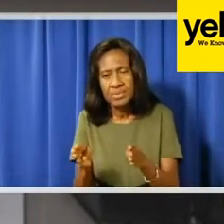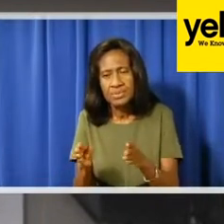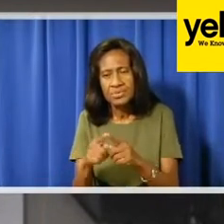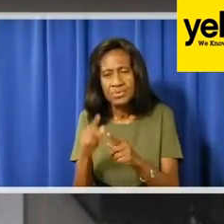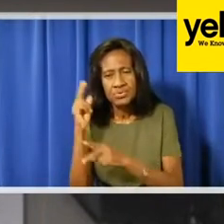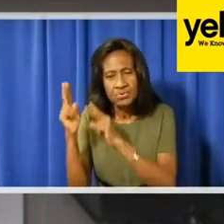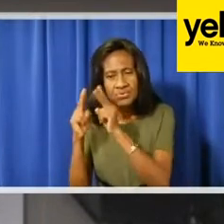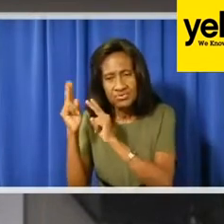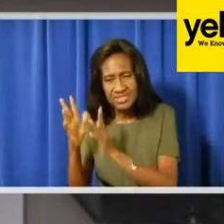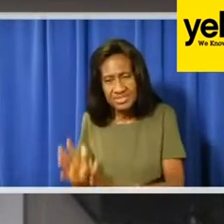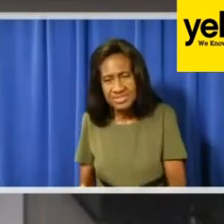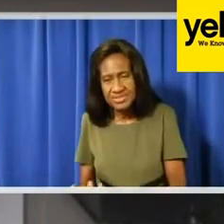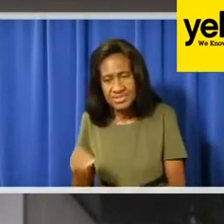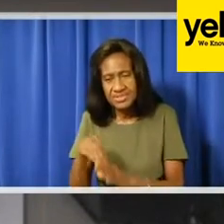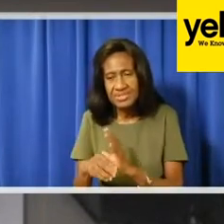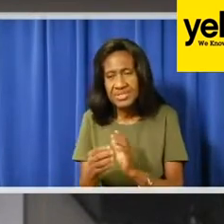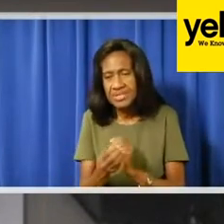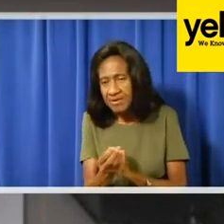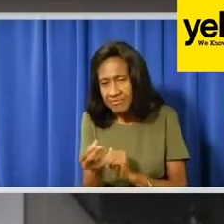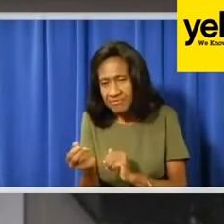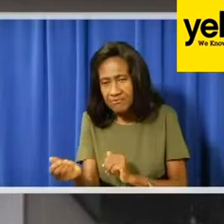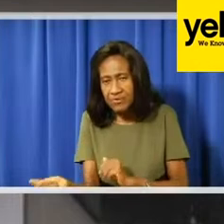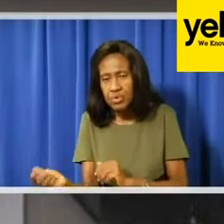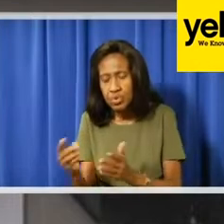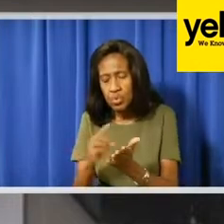recommendation to those of us who like to travel abroad?